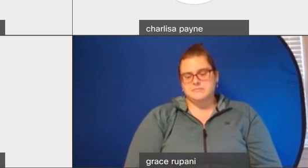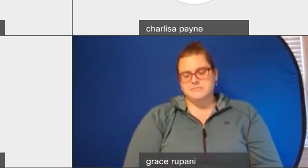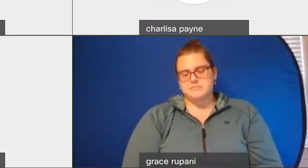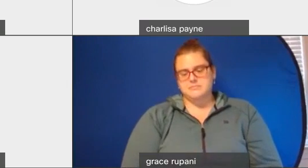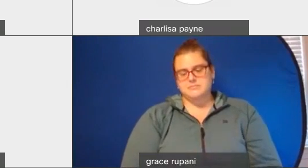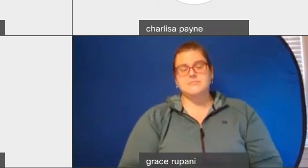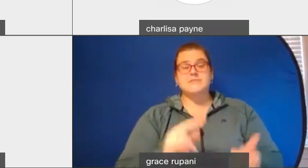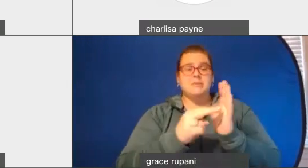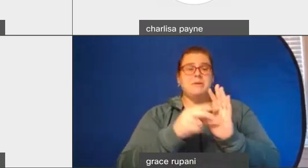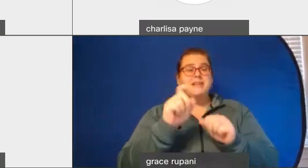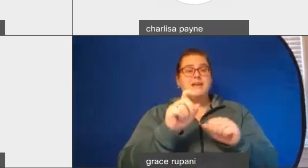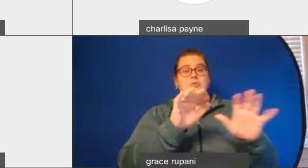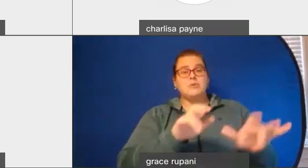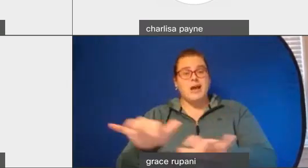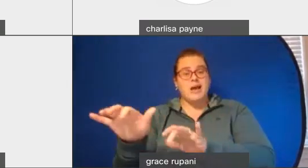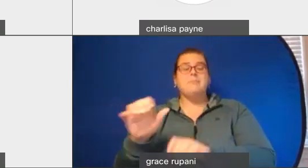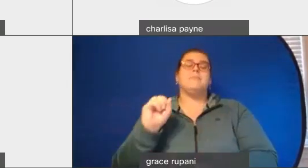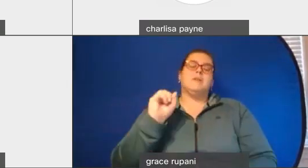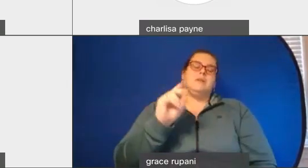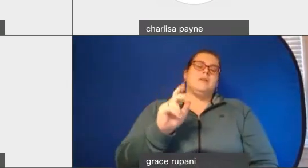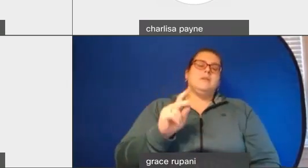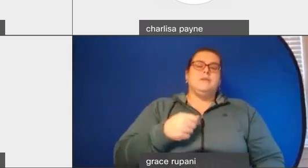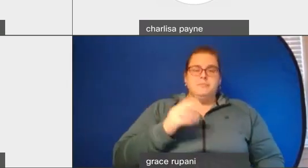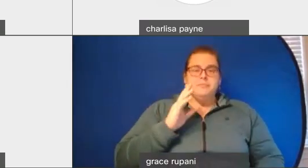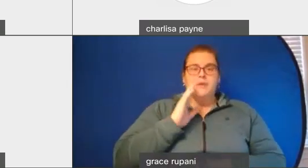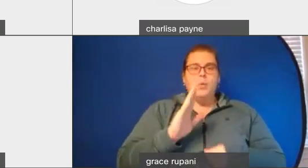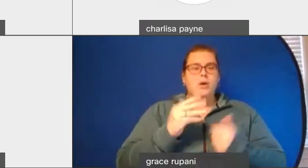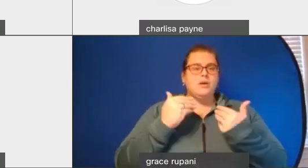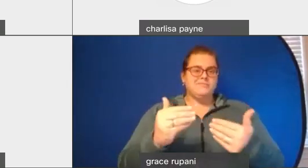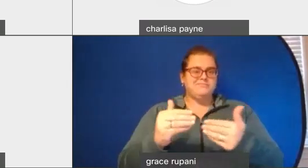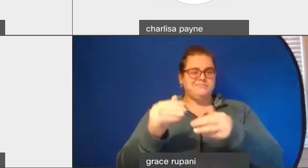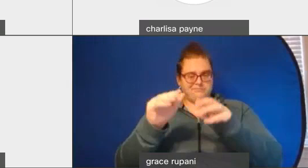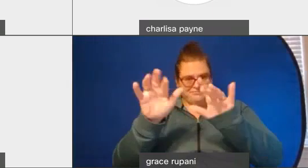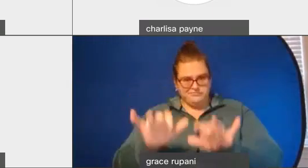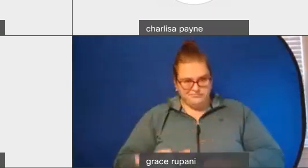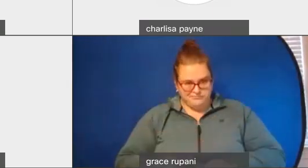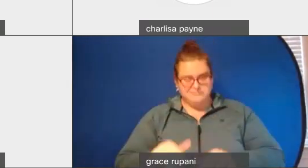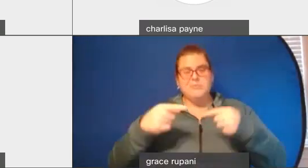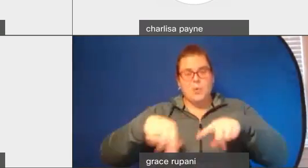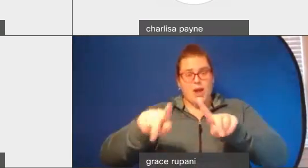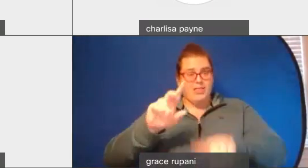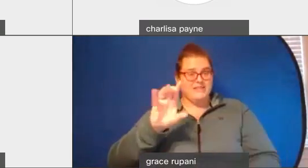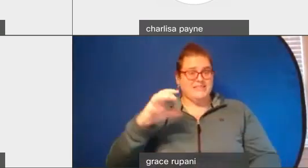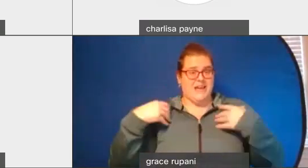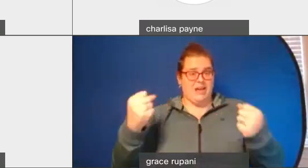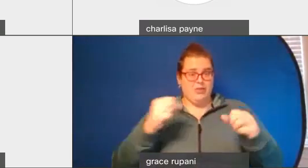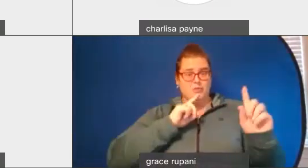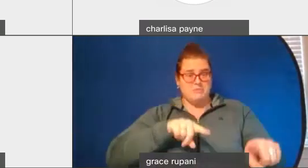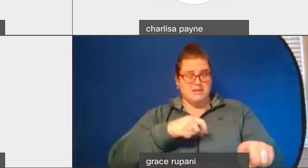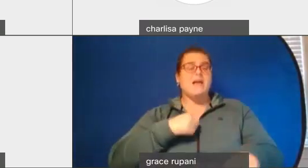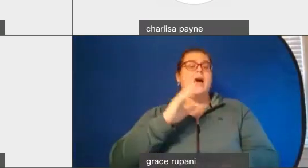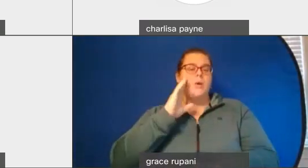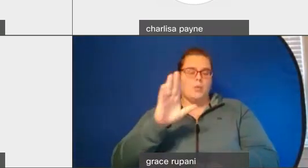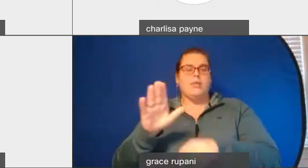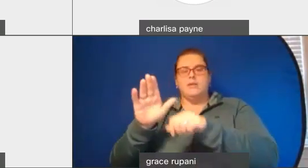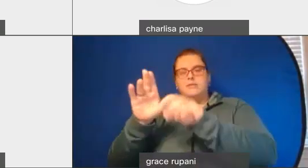So I'll do that. And over the course of this, as I'm listening to DC Health responses, I will type in what I want